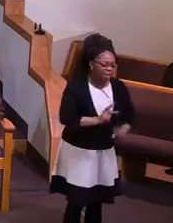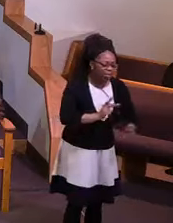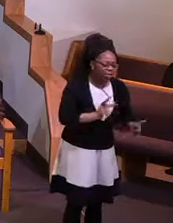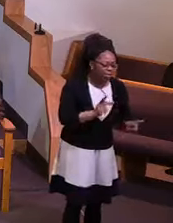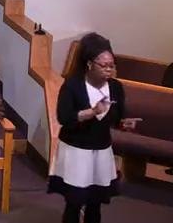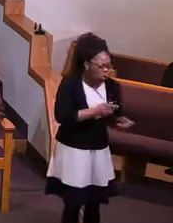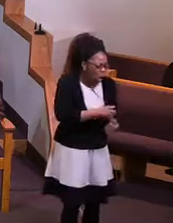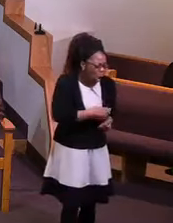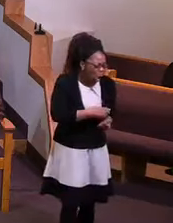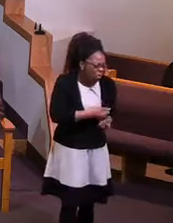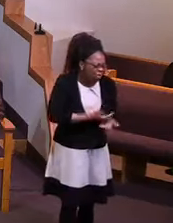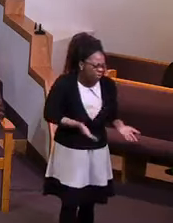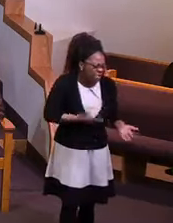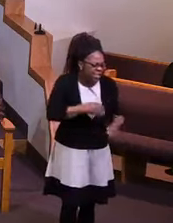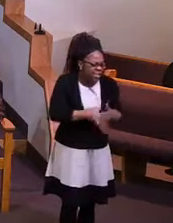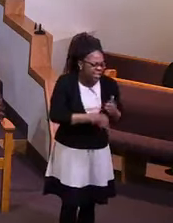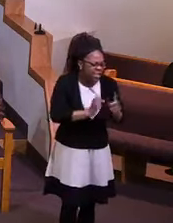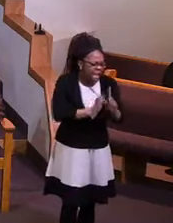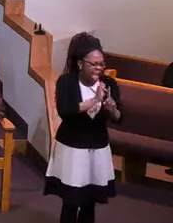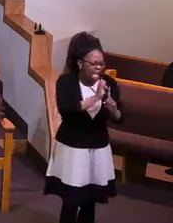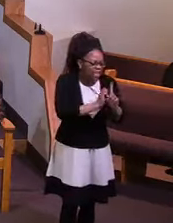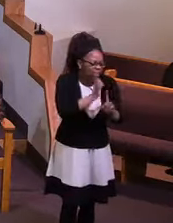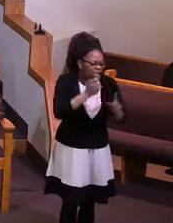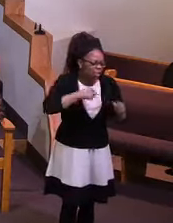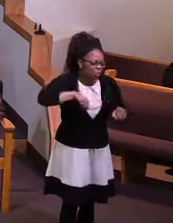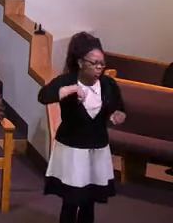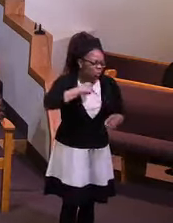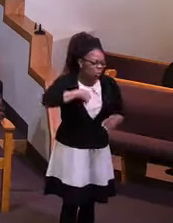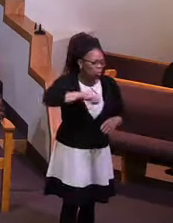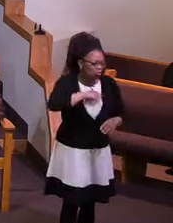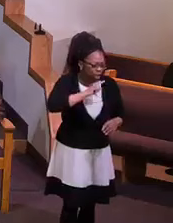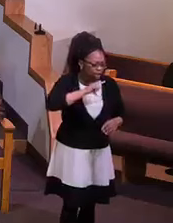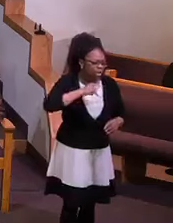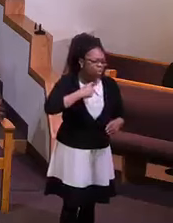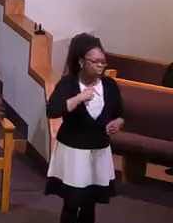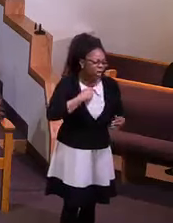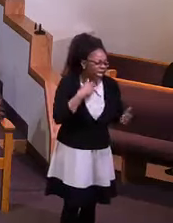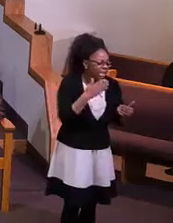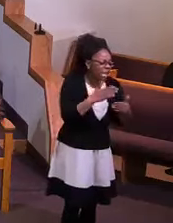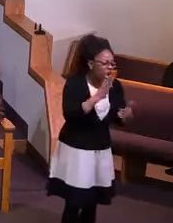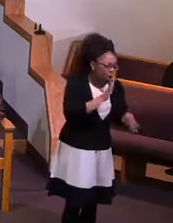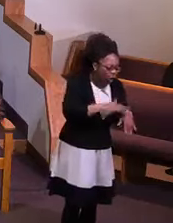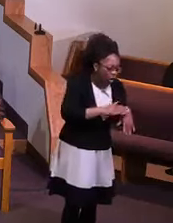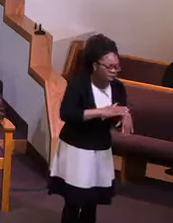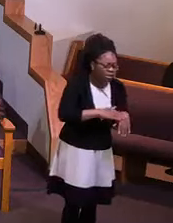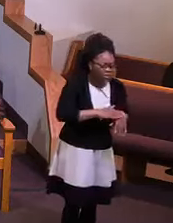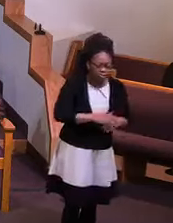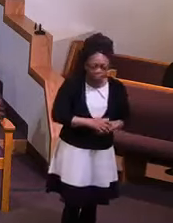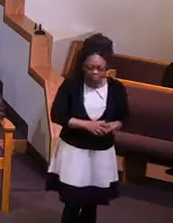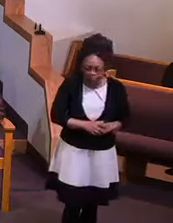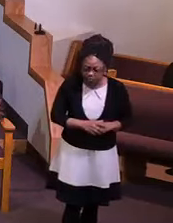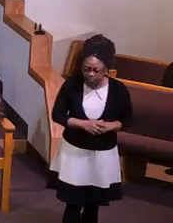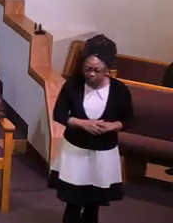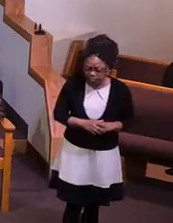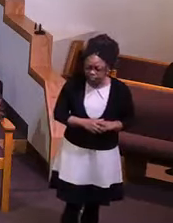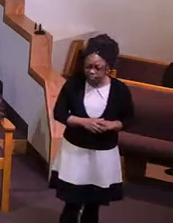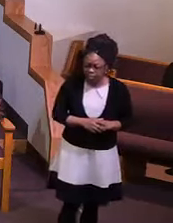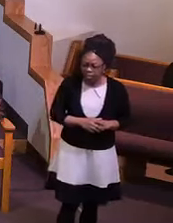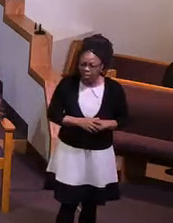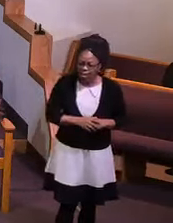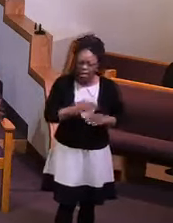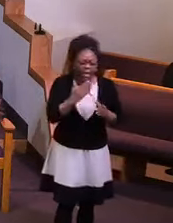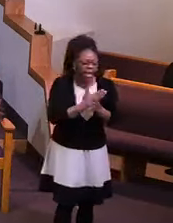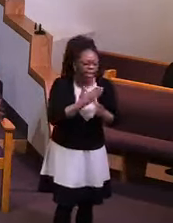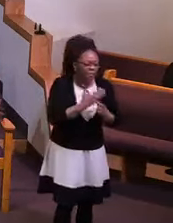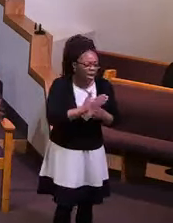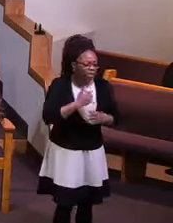It bothers me to know that all of our athletes and entertainers are fine as long as they are the goose that lays the golden eggs. It